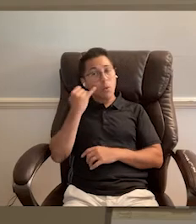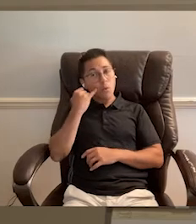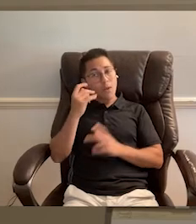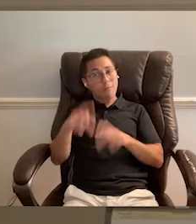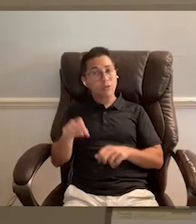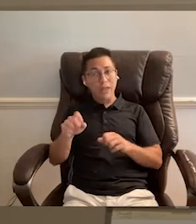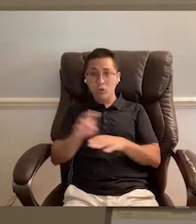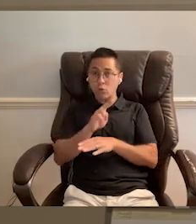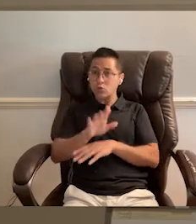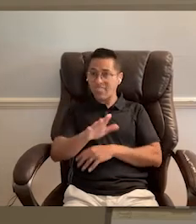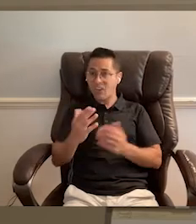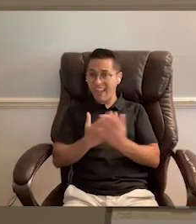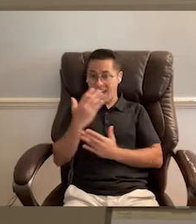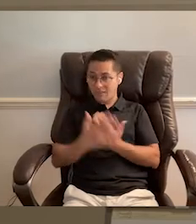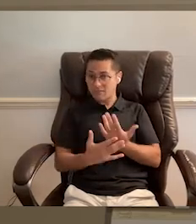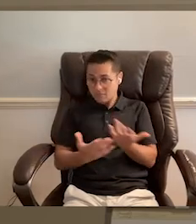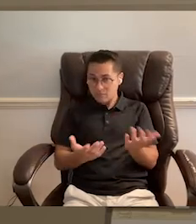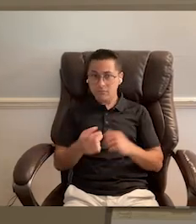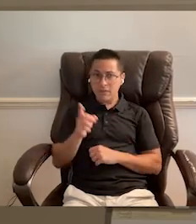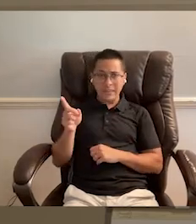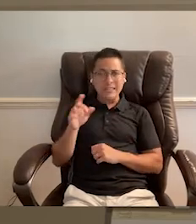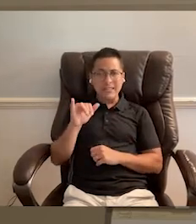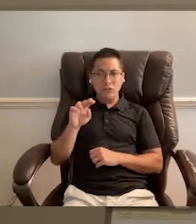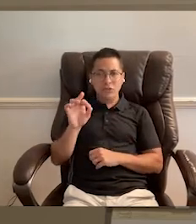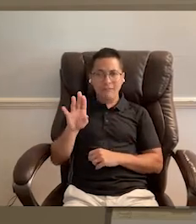some of the dishware from the dishwasher.